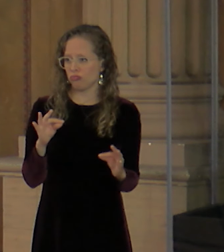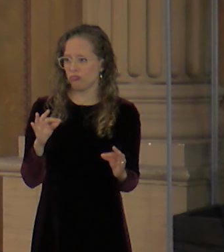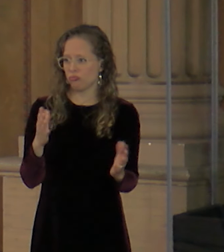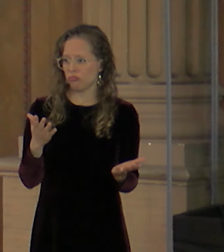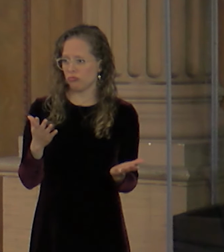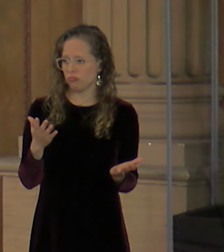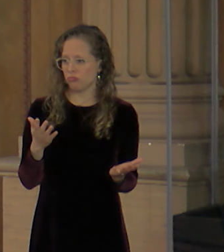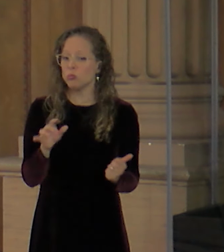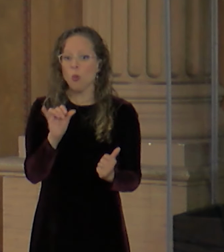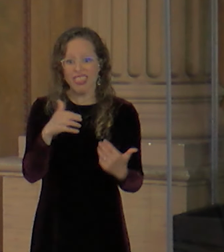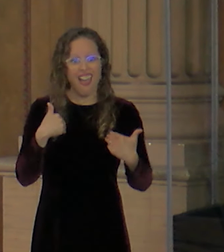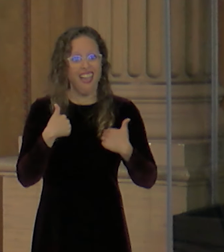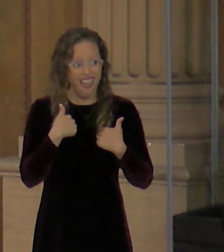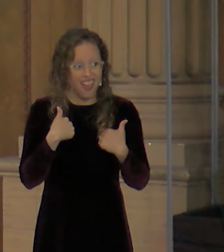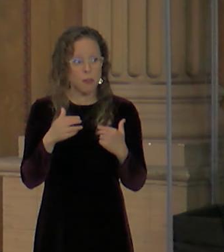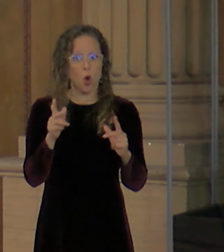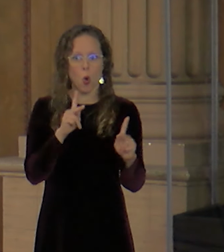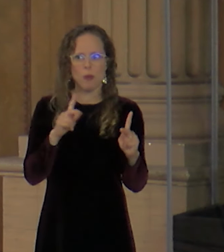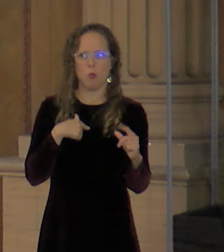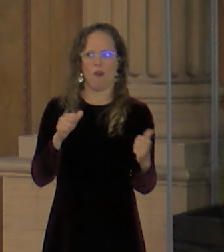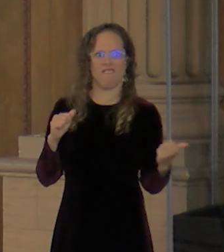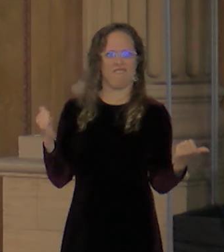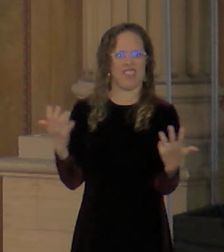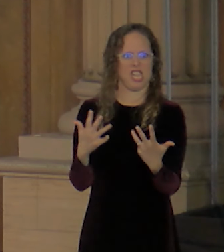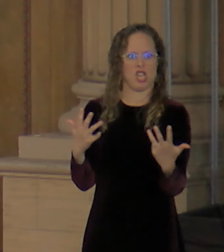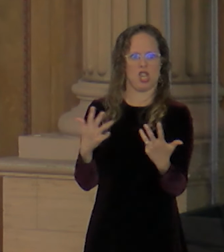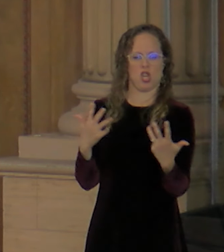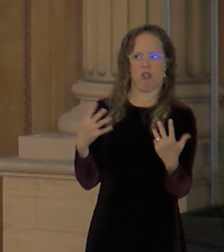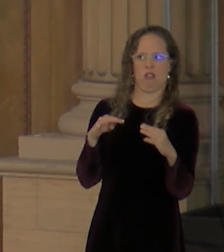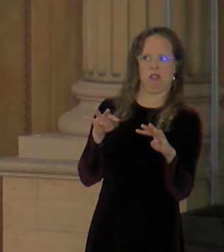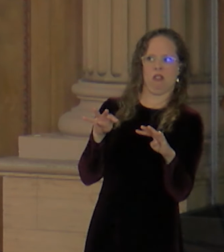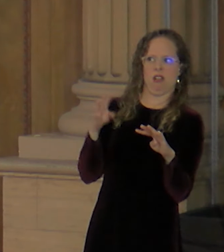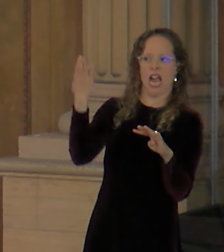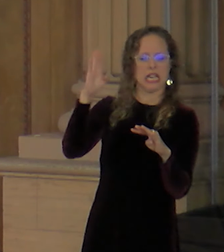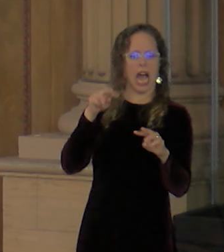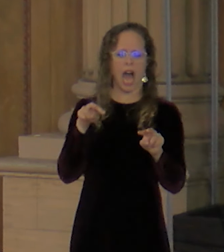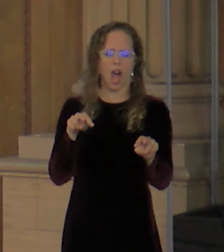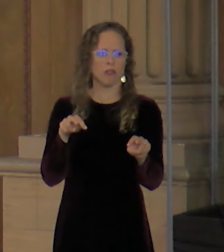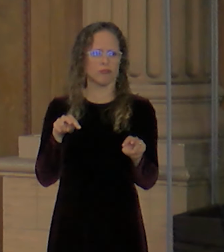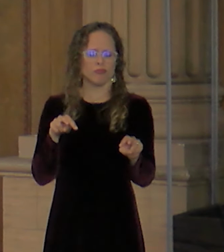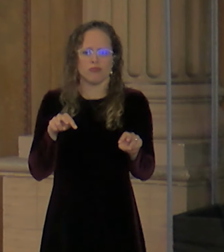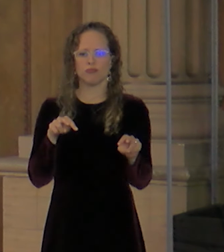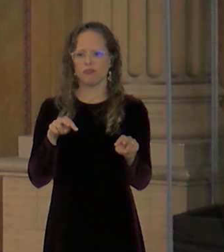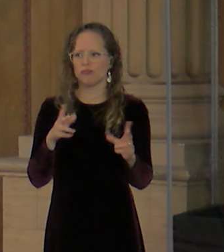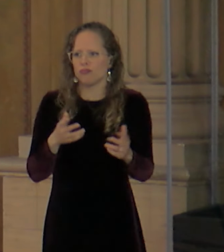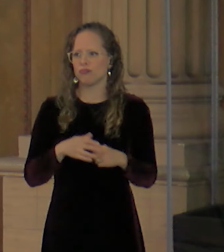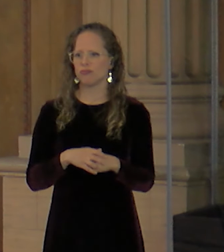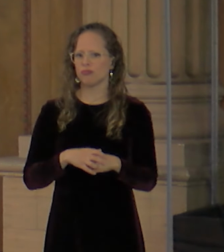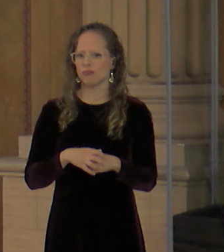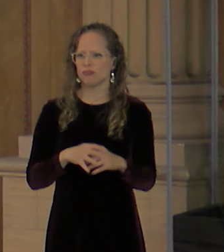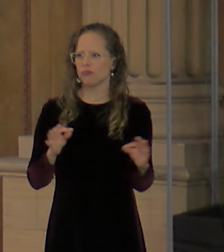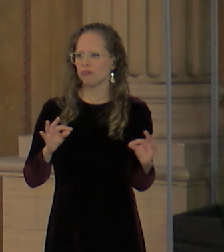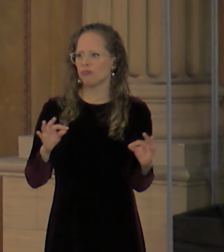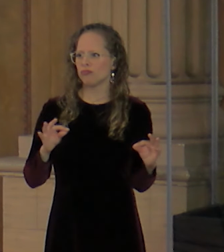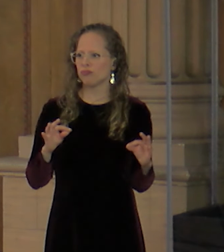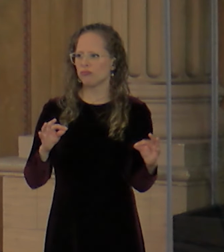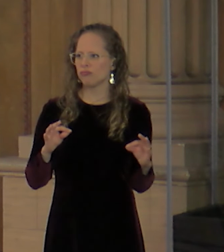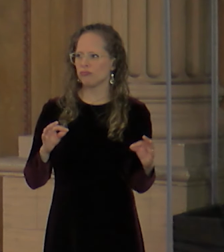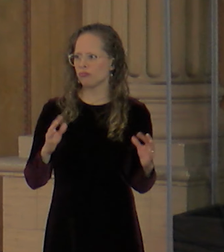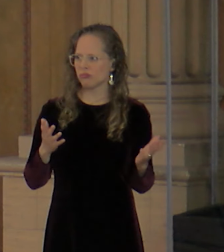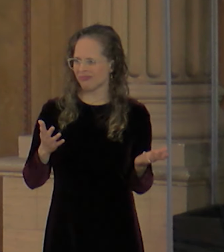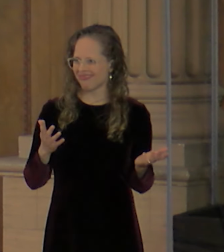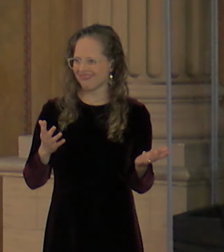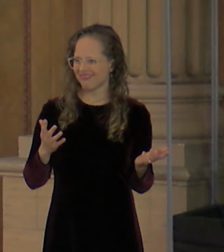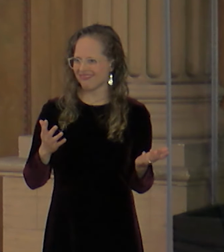as a supernatural evil power is tamed by God. And so this beast that the nations fear as an evil power is like